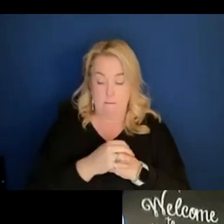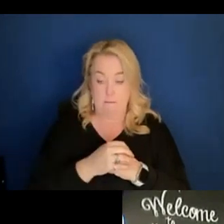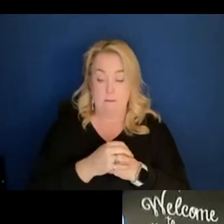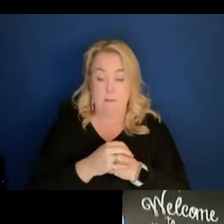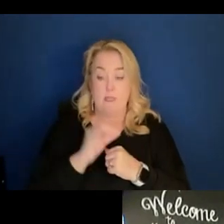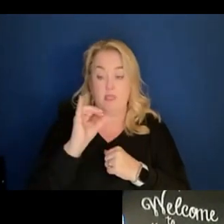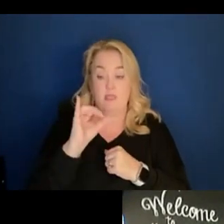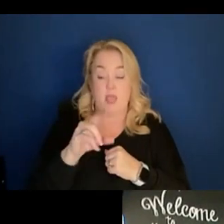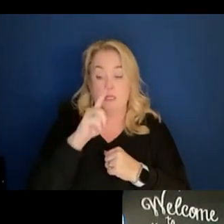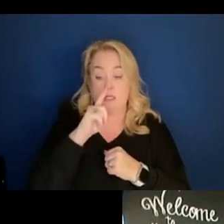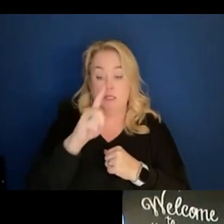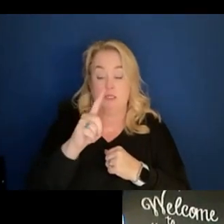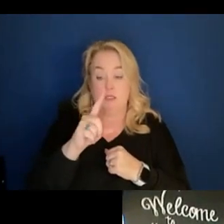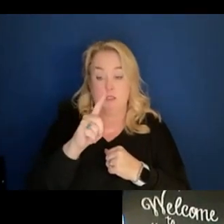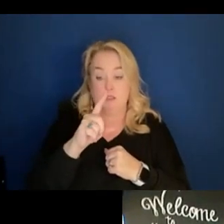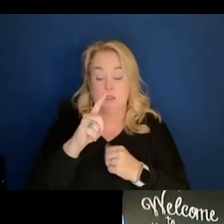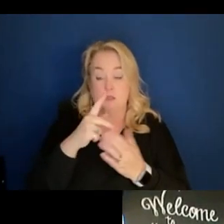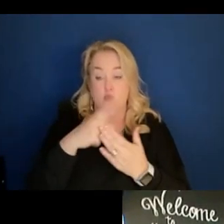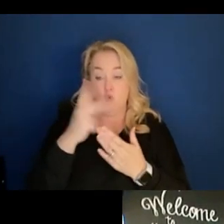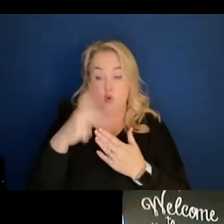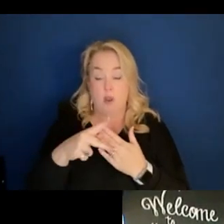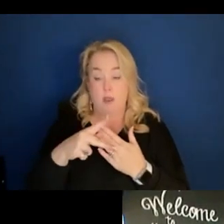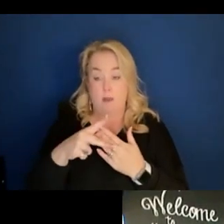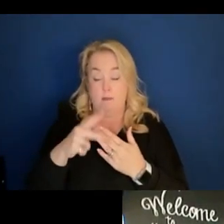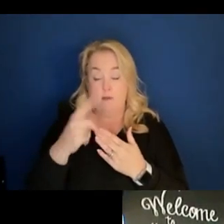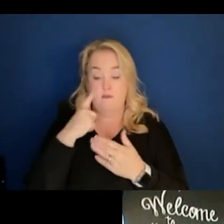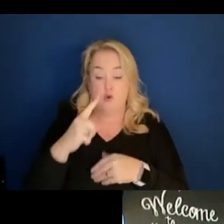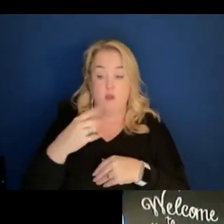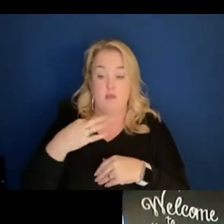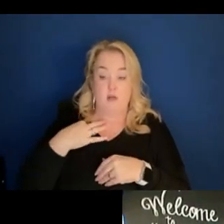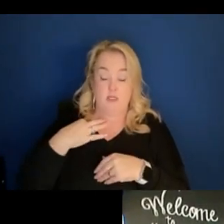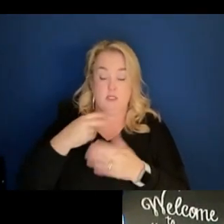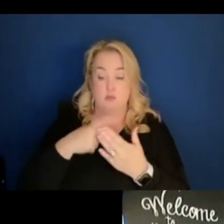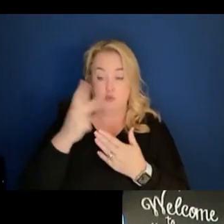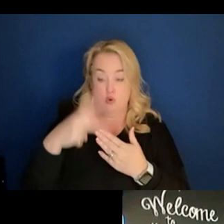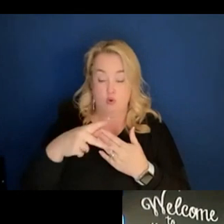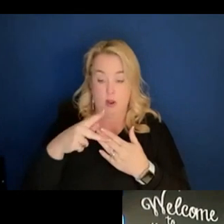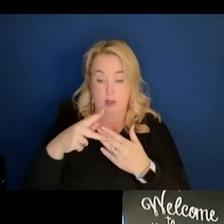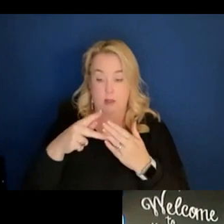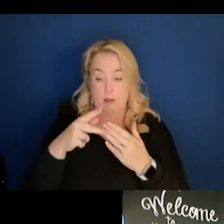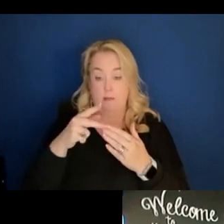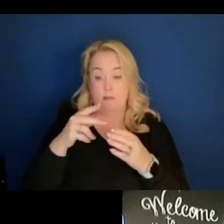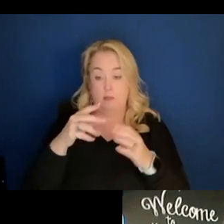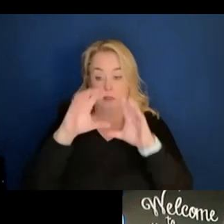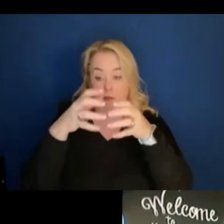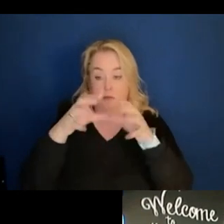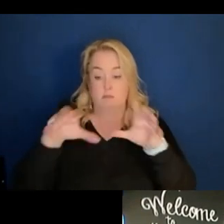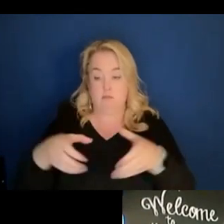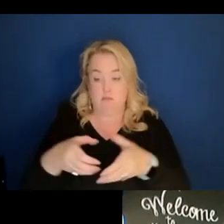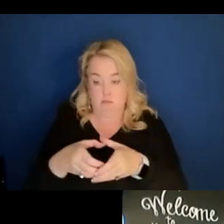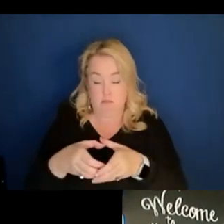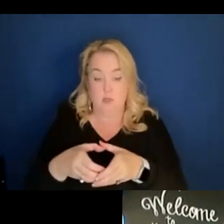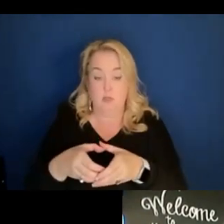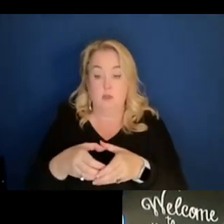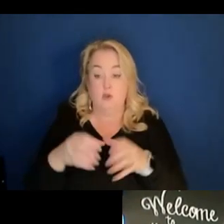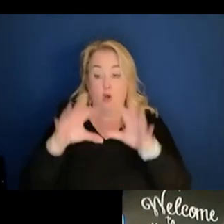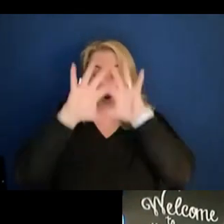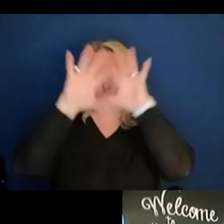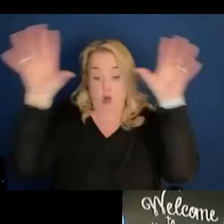is a subset of our larger volunteer program, which as a